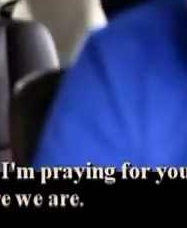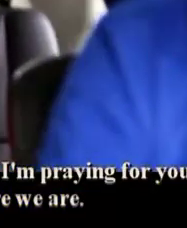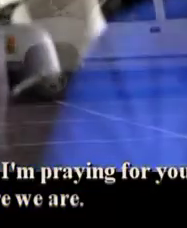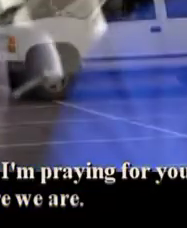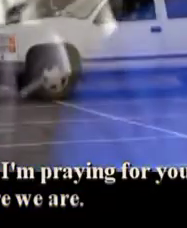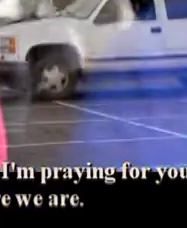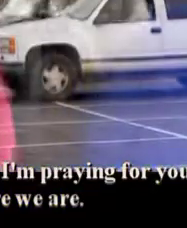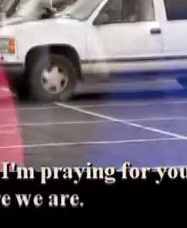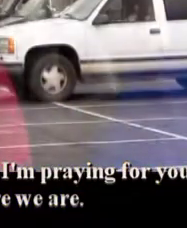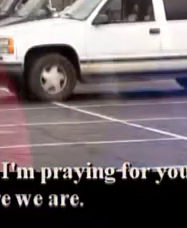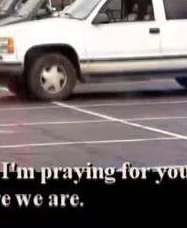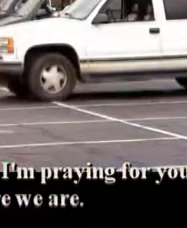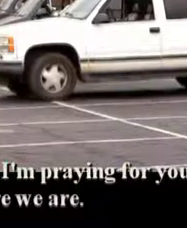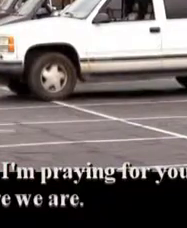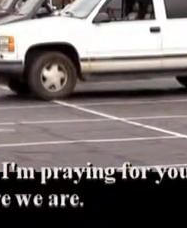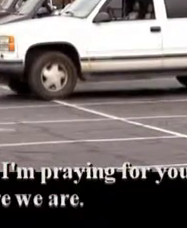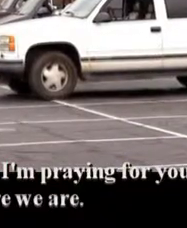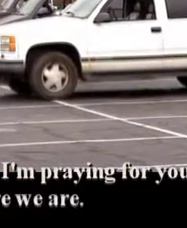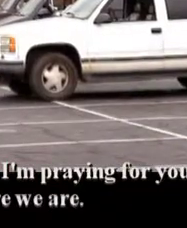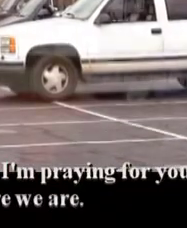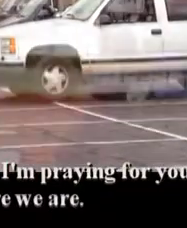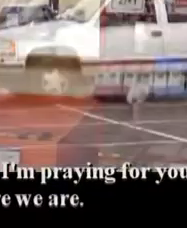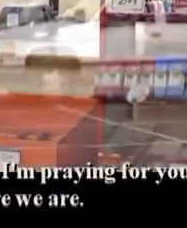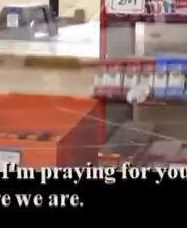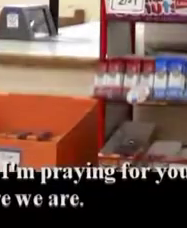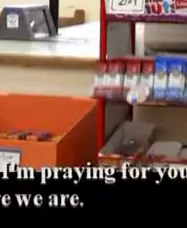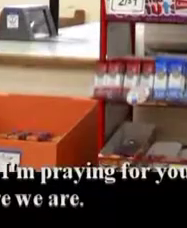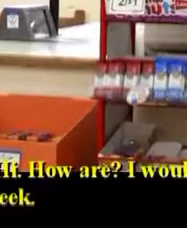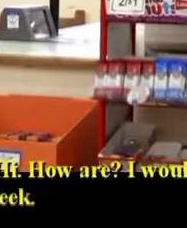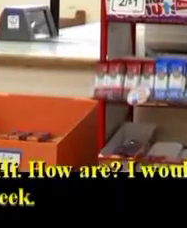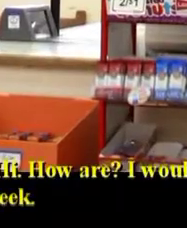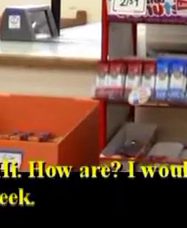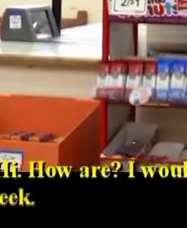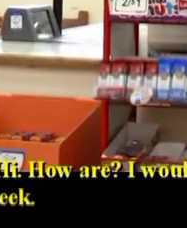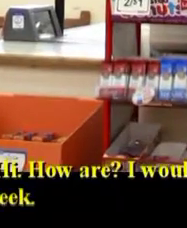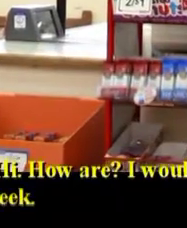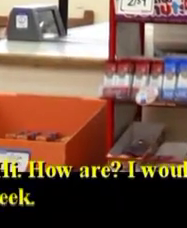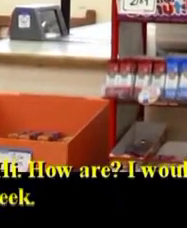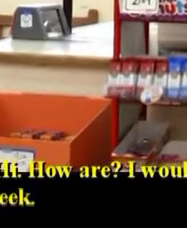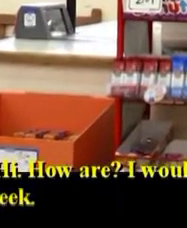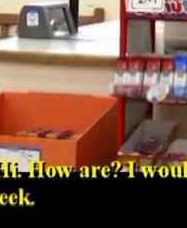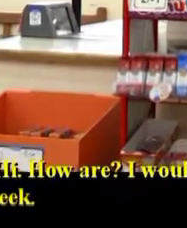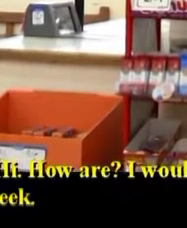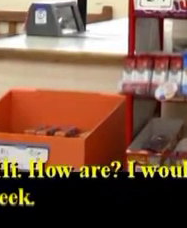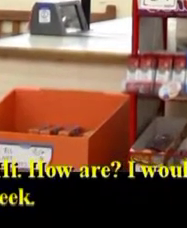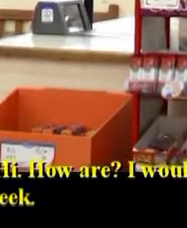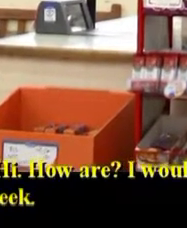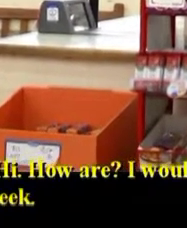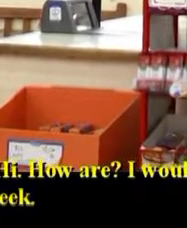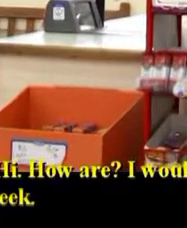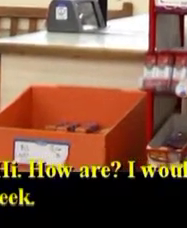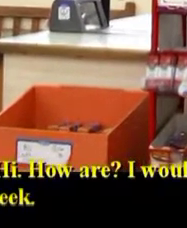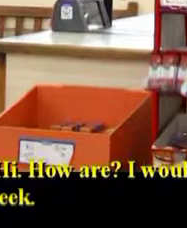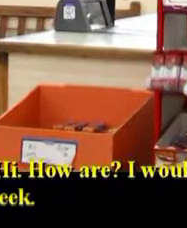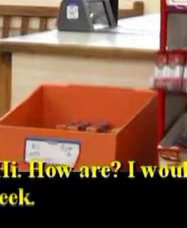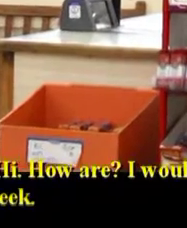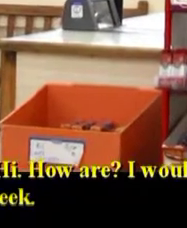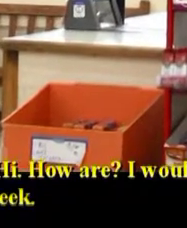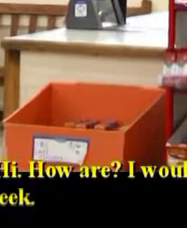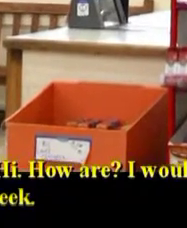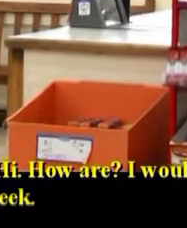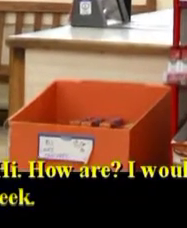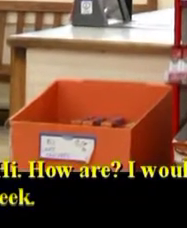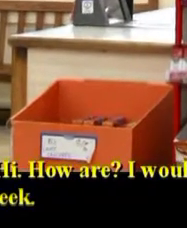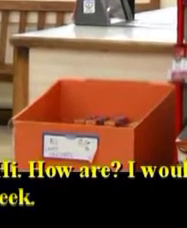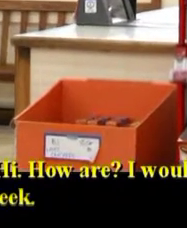going to do it. Well, I'm praying for you, sister. I know you're going to do fine. Here we are. This is good. Hey, you want to talk? You can talk to her. Hi. How